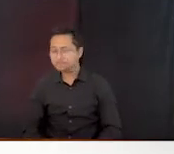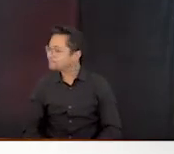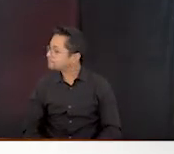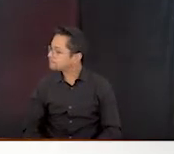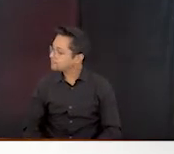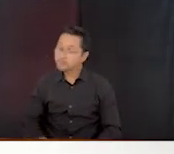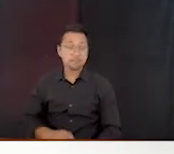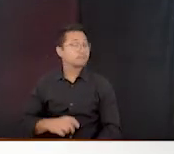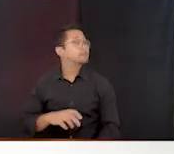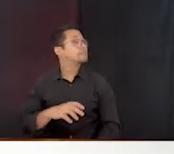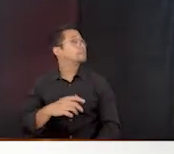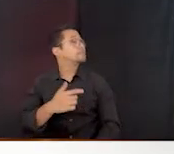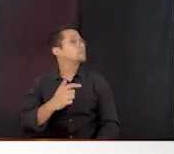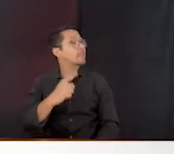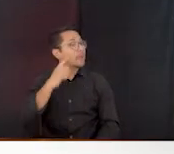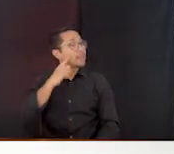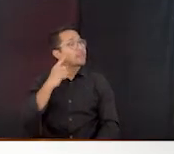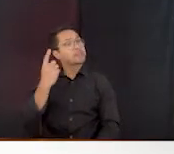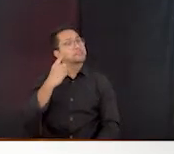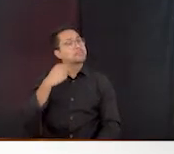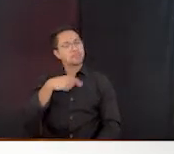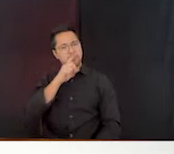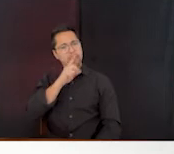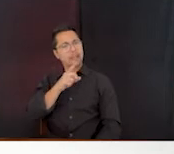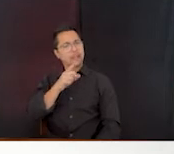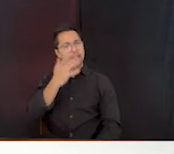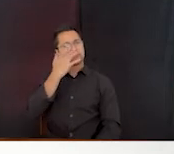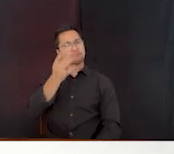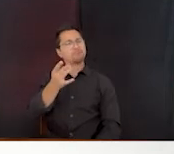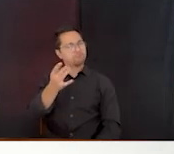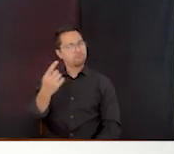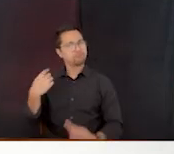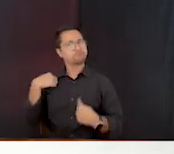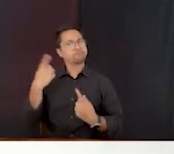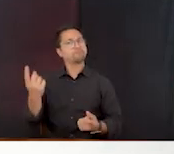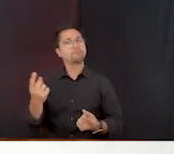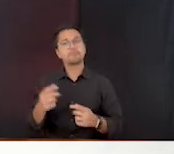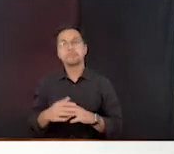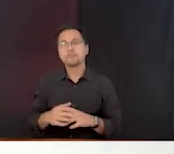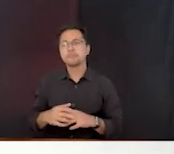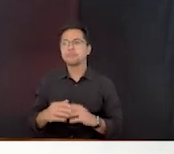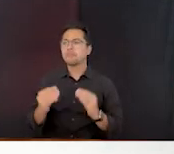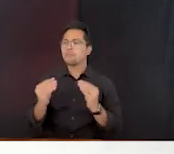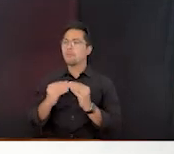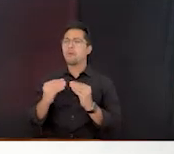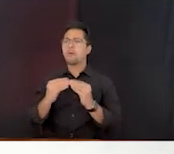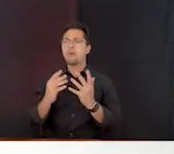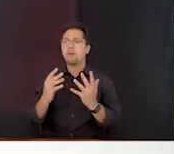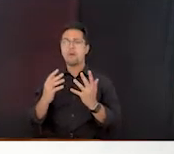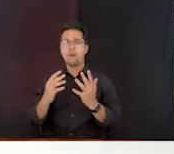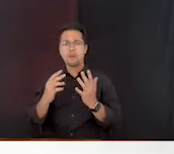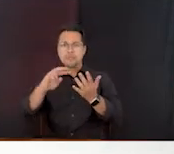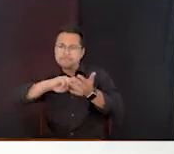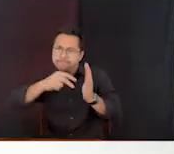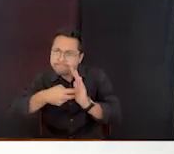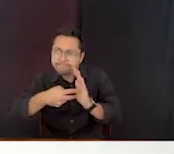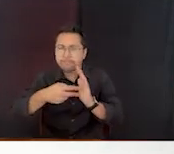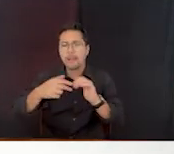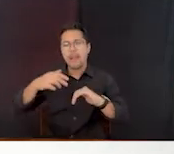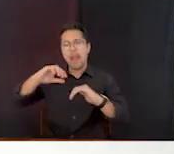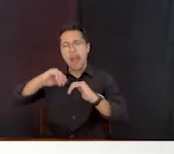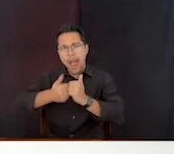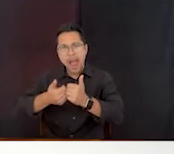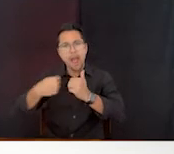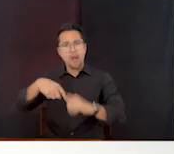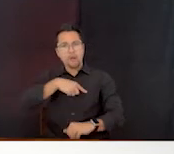I think something that's rather thematic about our panelists so far is that there is a lot more intention behind how we connected with